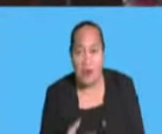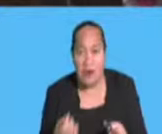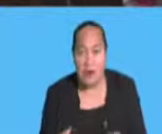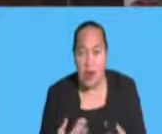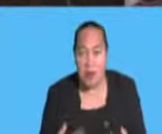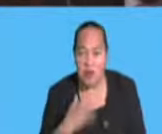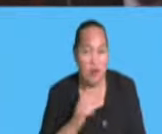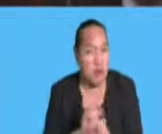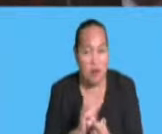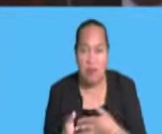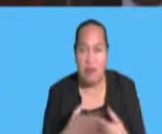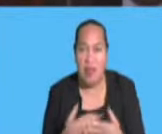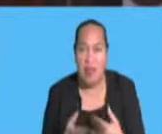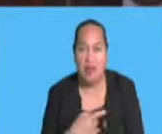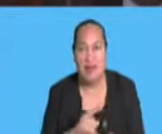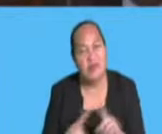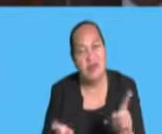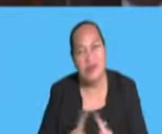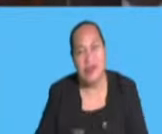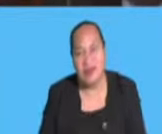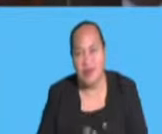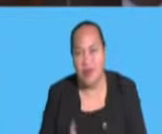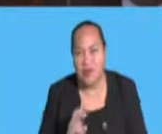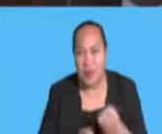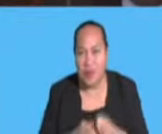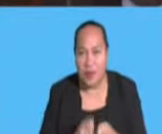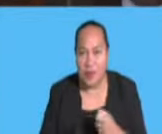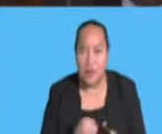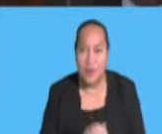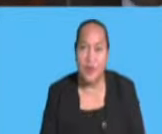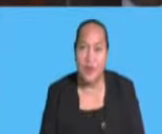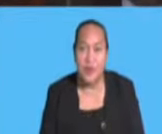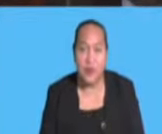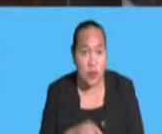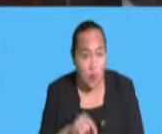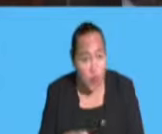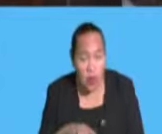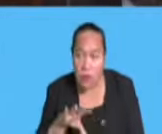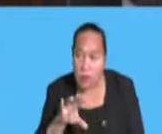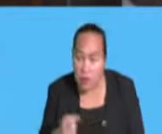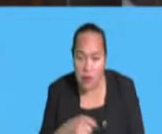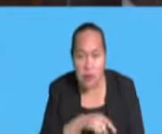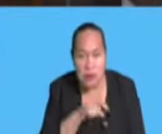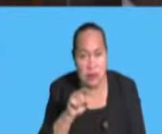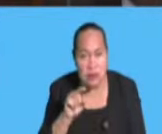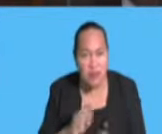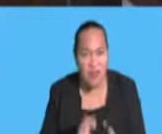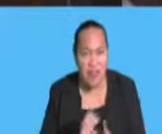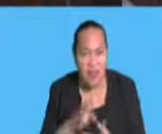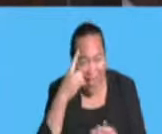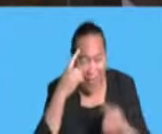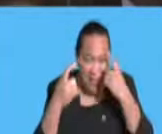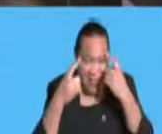any challenges head-on. And all this must be given context without some of the most people-friendly tax and economic